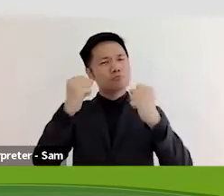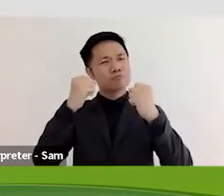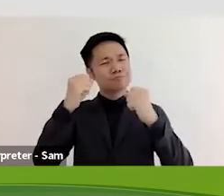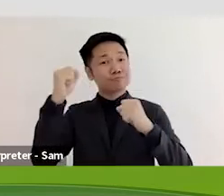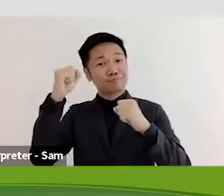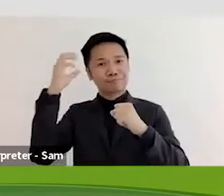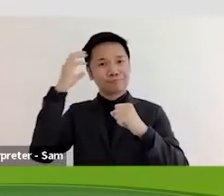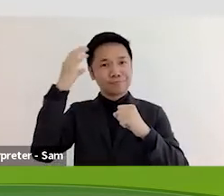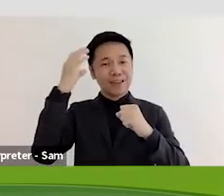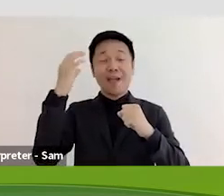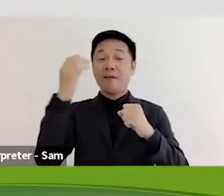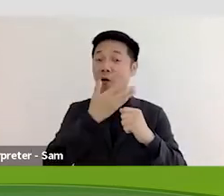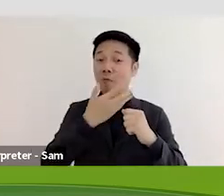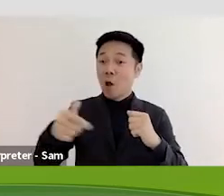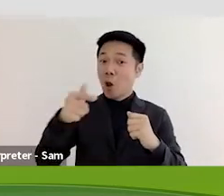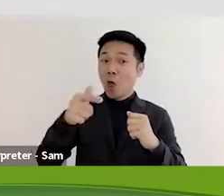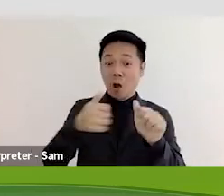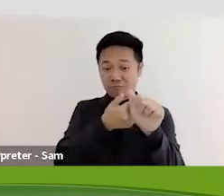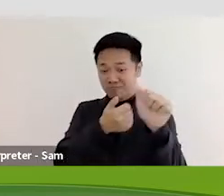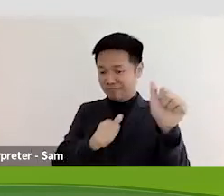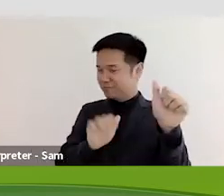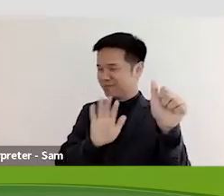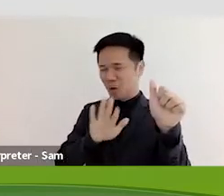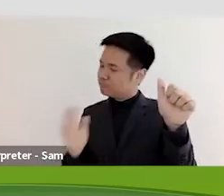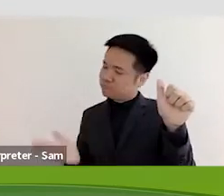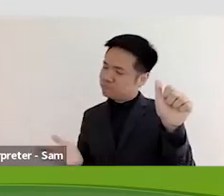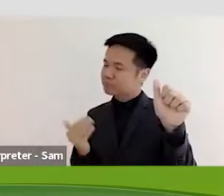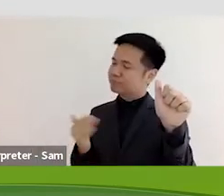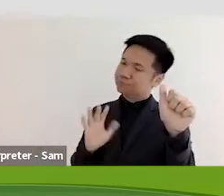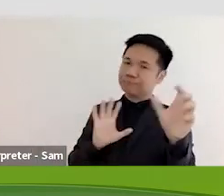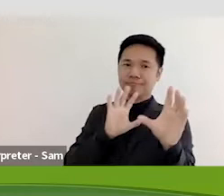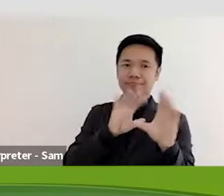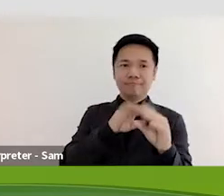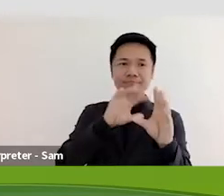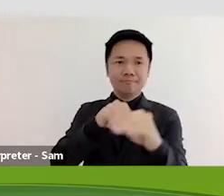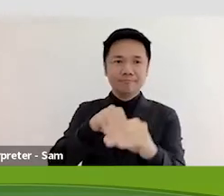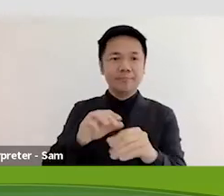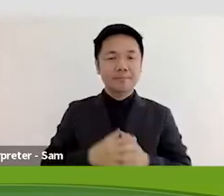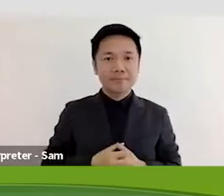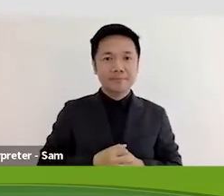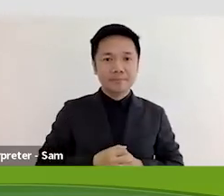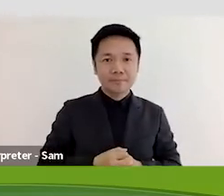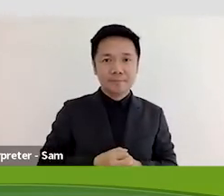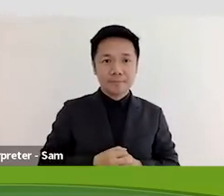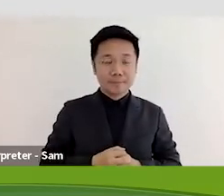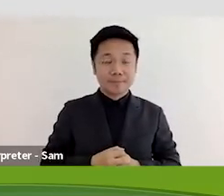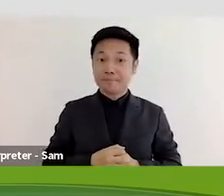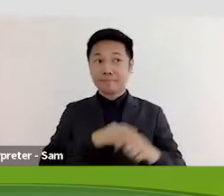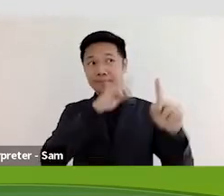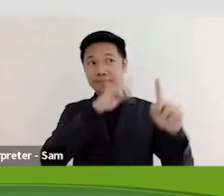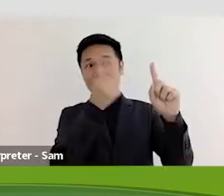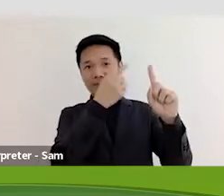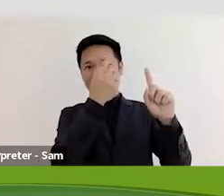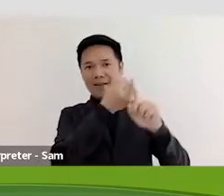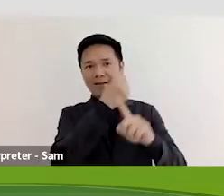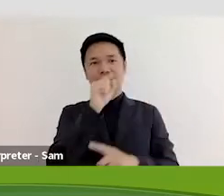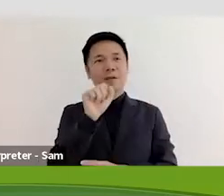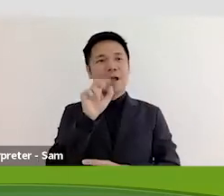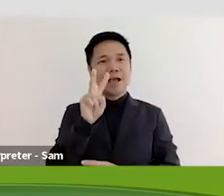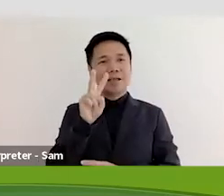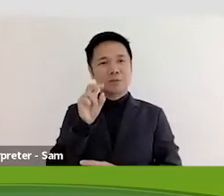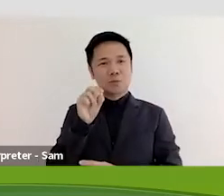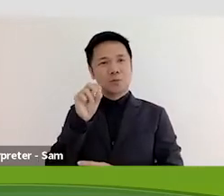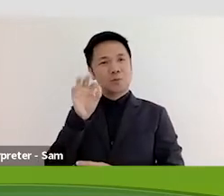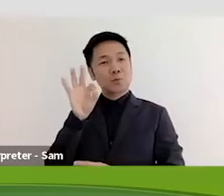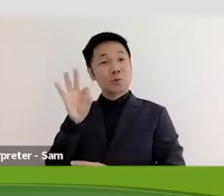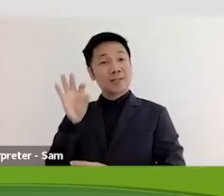to ensure that no one is left behind. And this in turn will help us meet our 2030 ambitions while hopefully charting the path